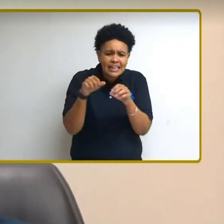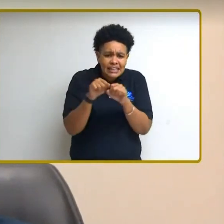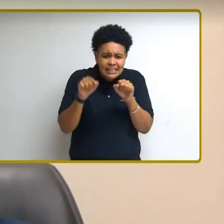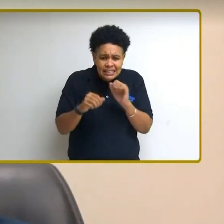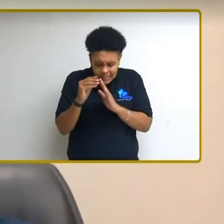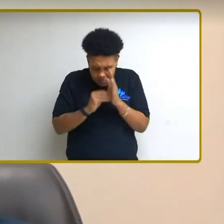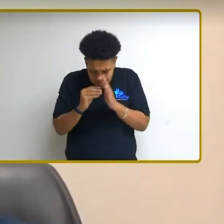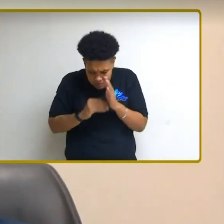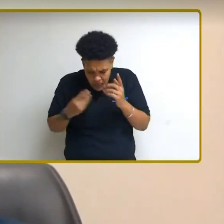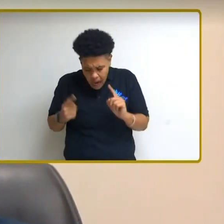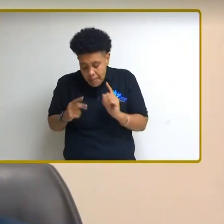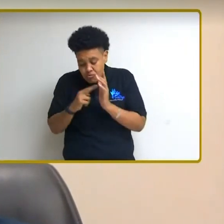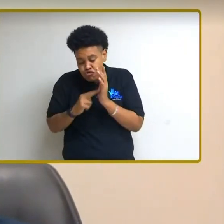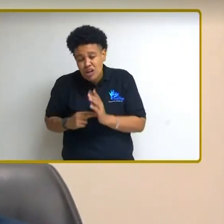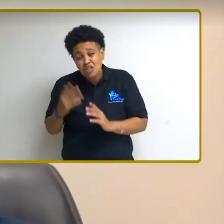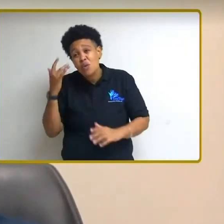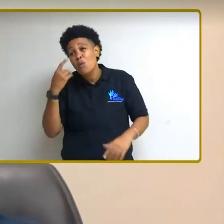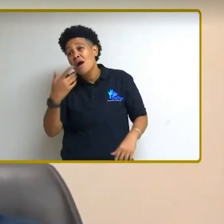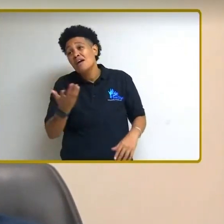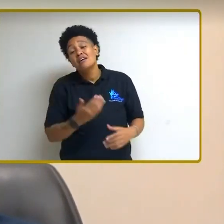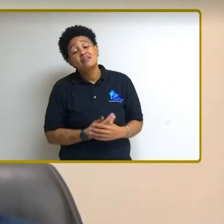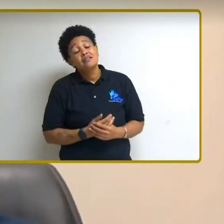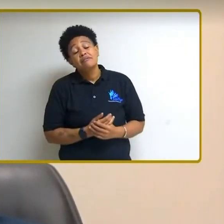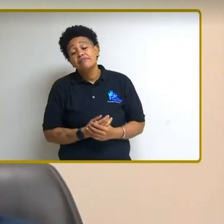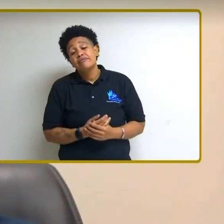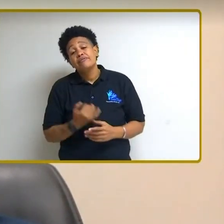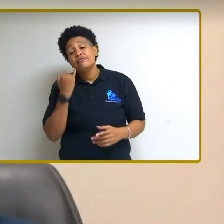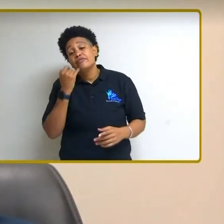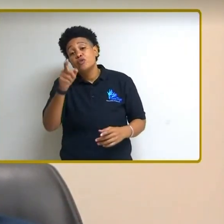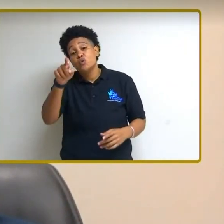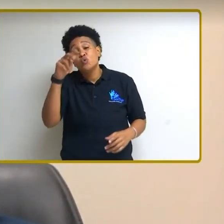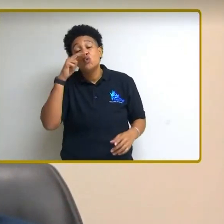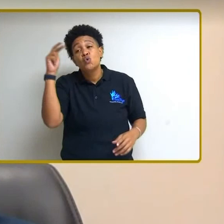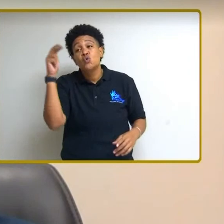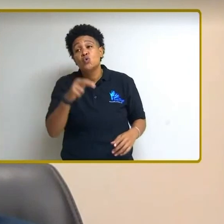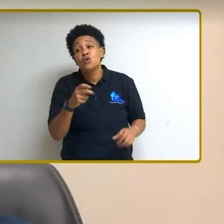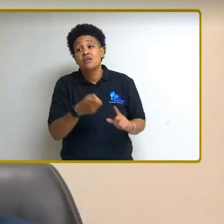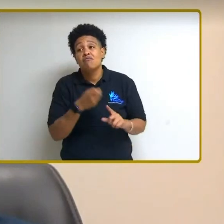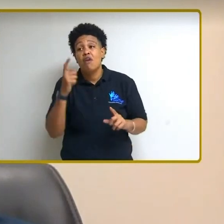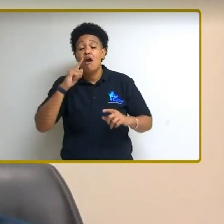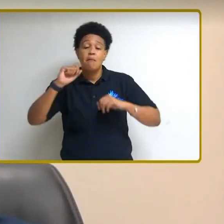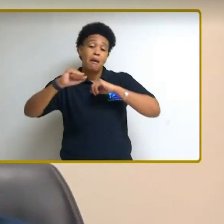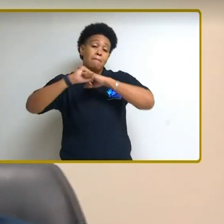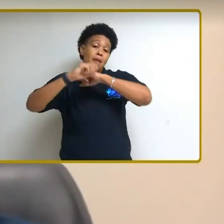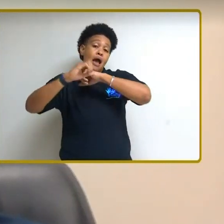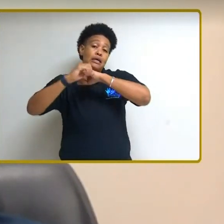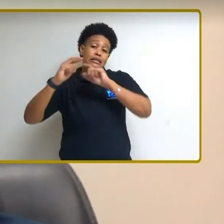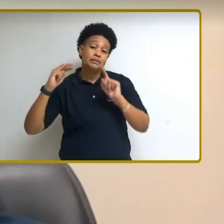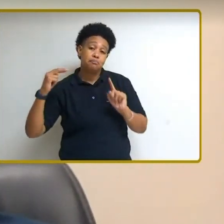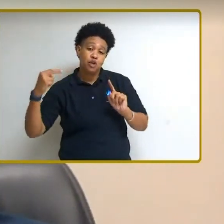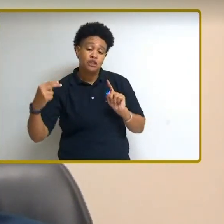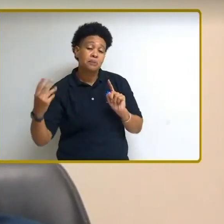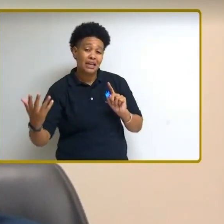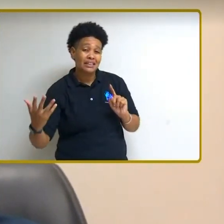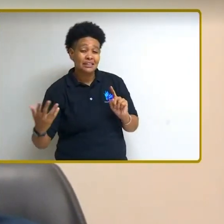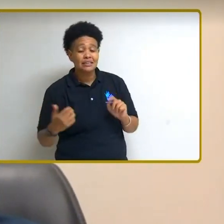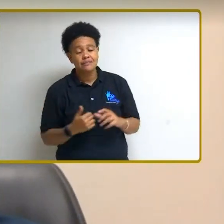system, registered. Because if you should look at it from a marketing perspective,